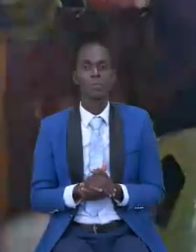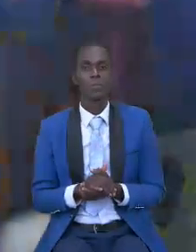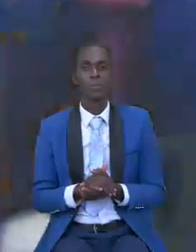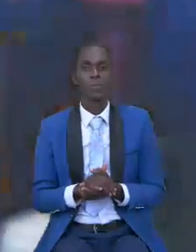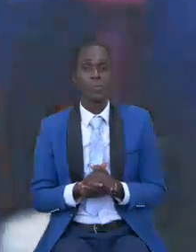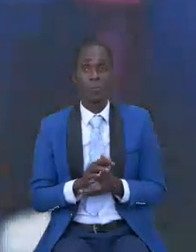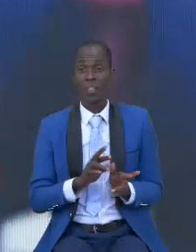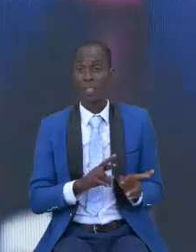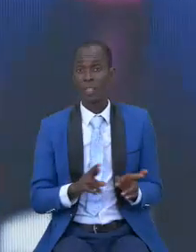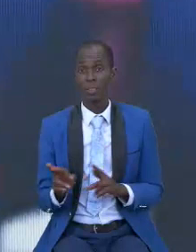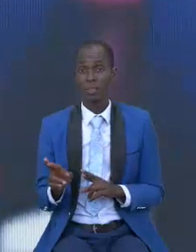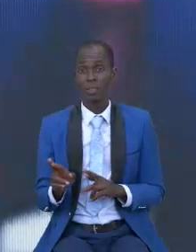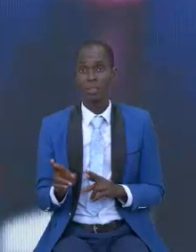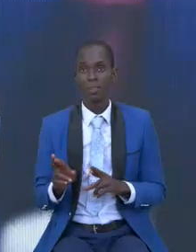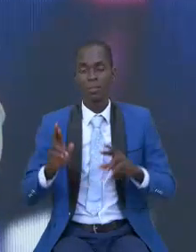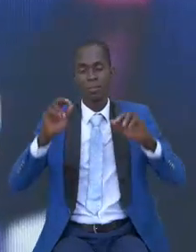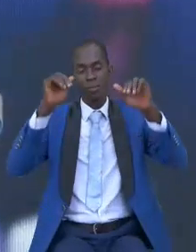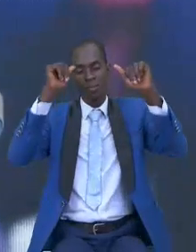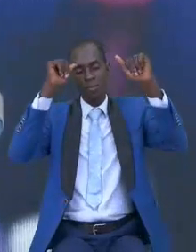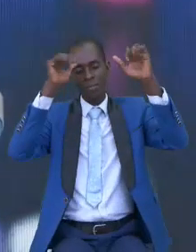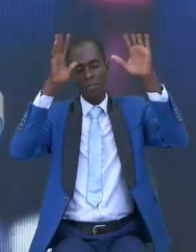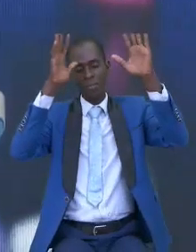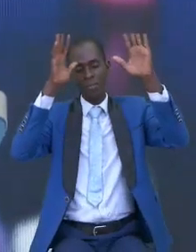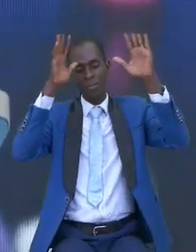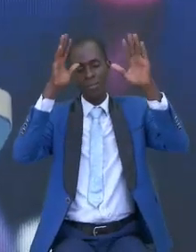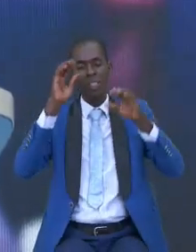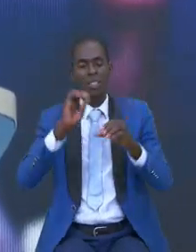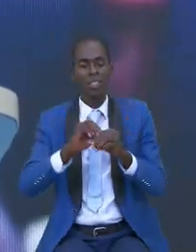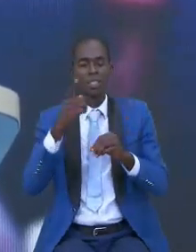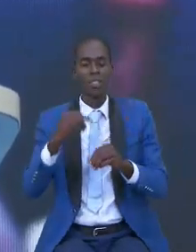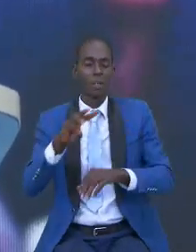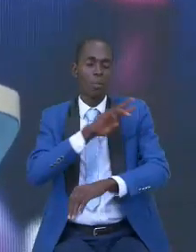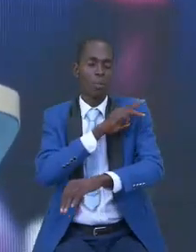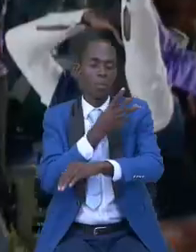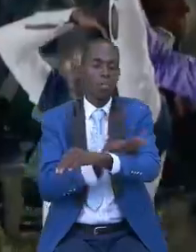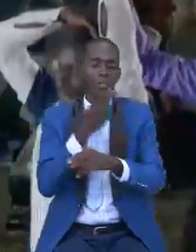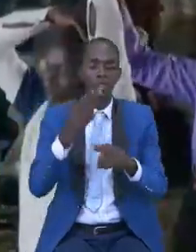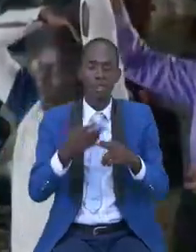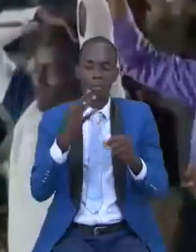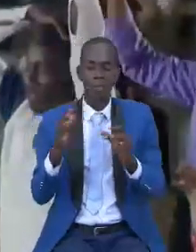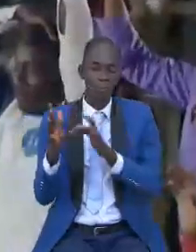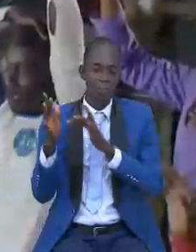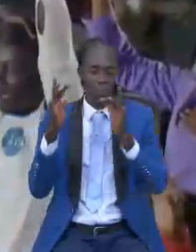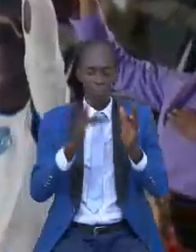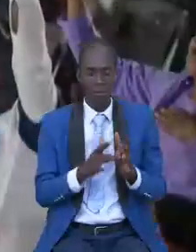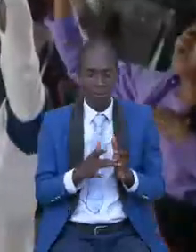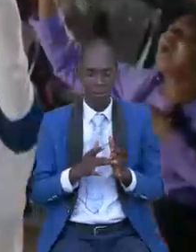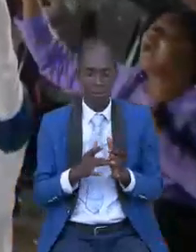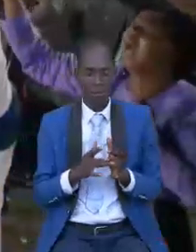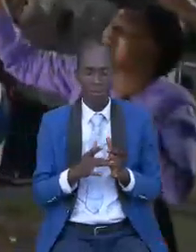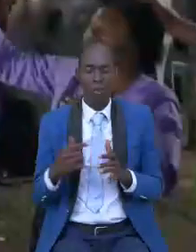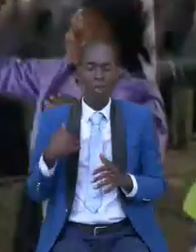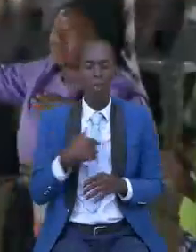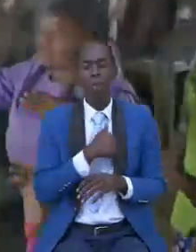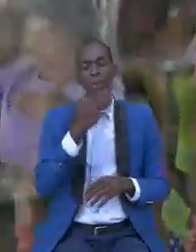Ready? Father, in the mighty name of Jesus, we